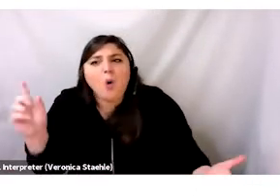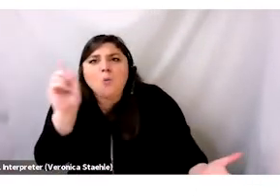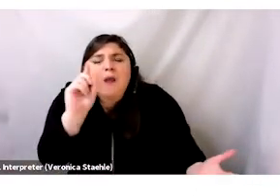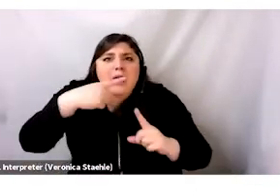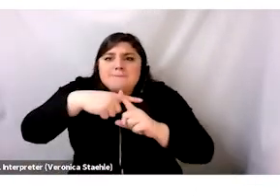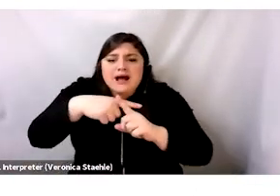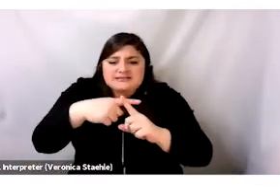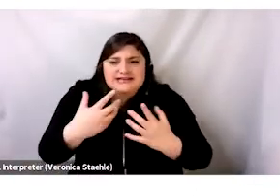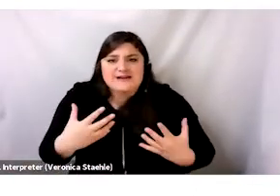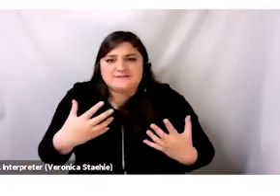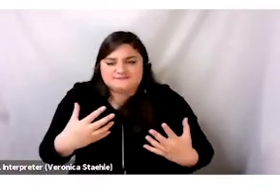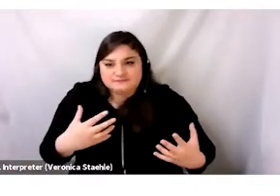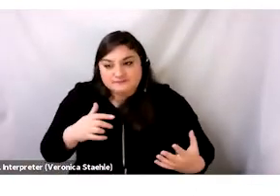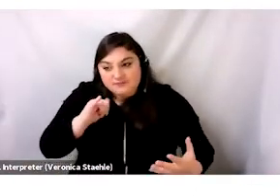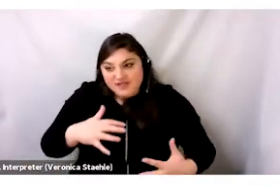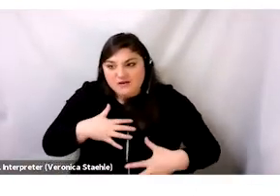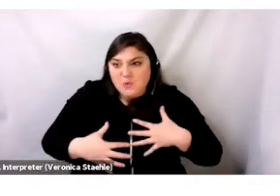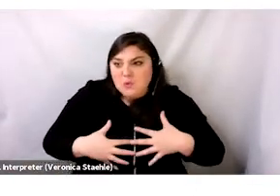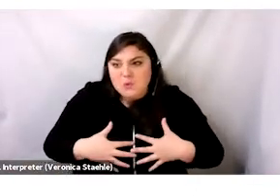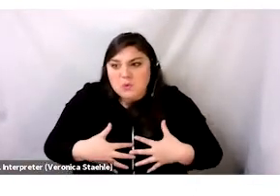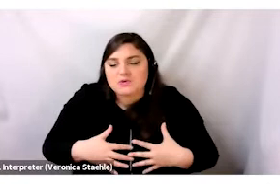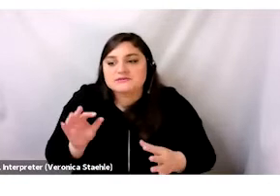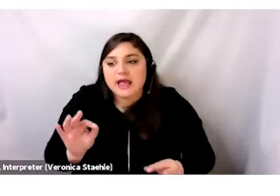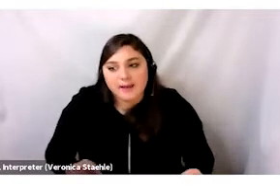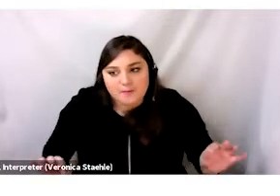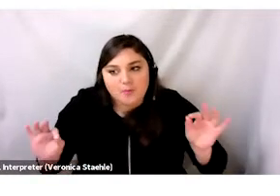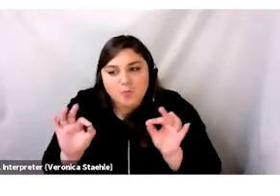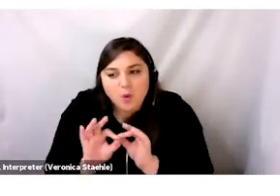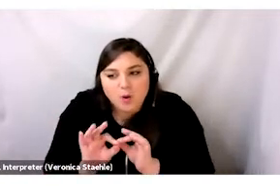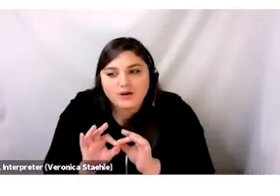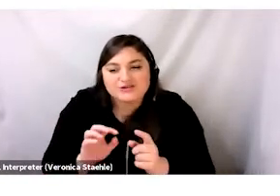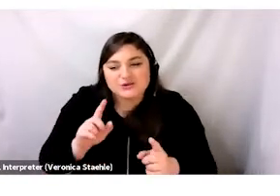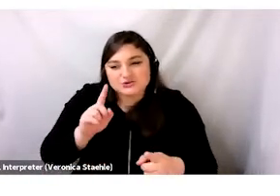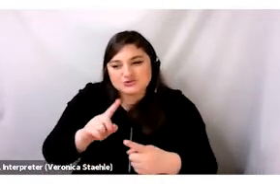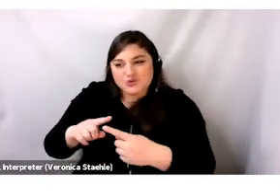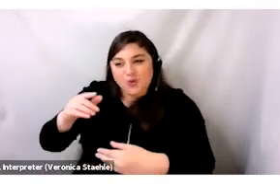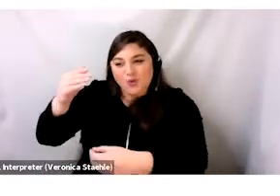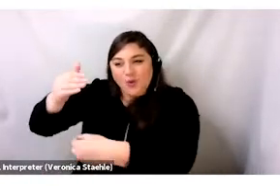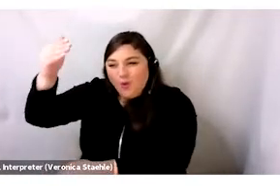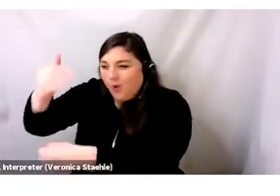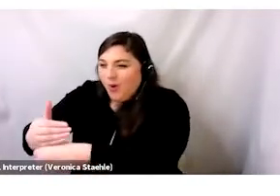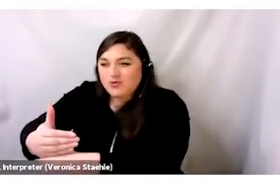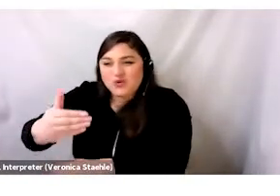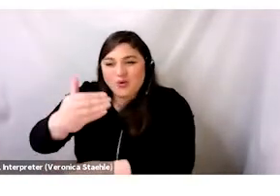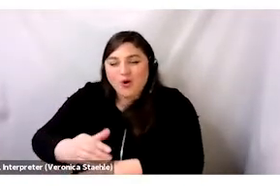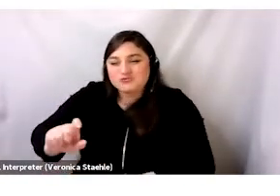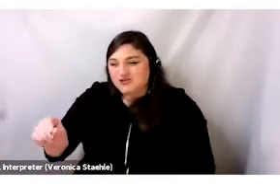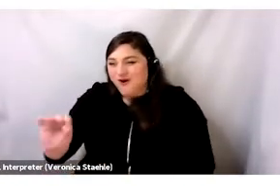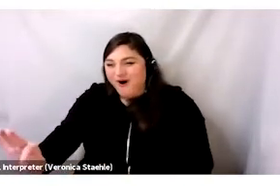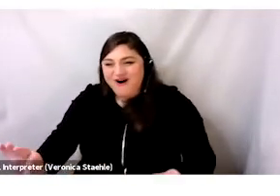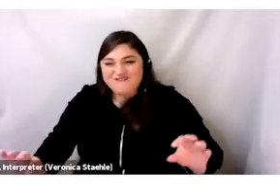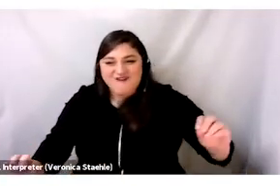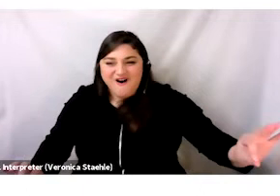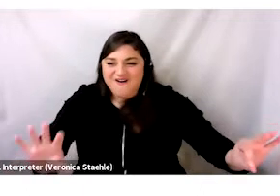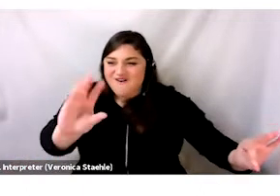to those self care practices that nourish your soul and that remind you of the beauty and the goodness